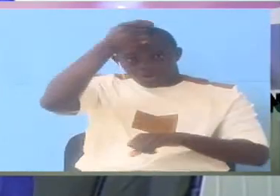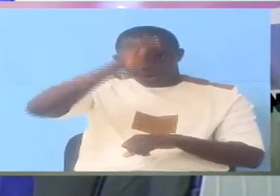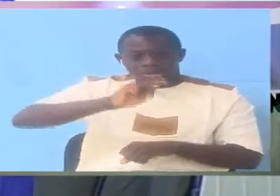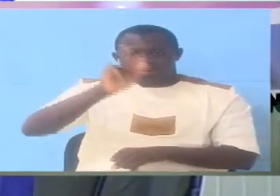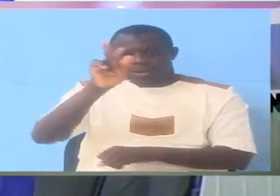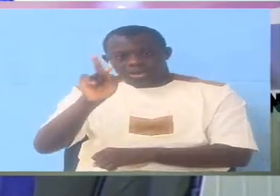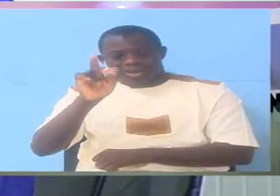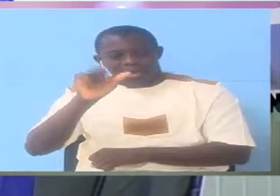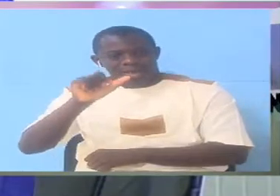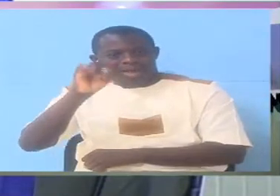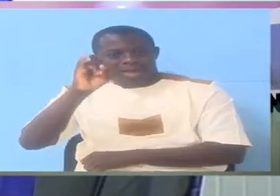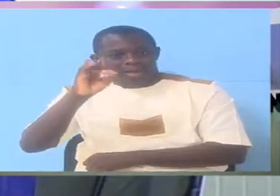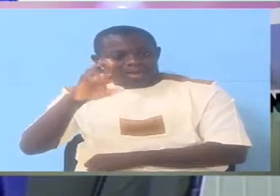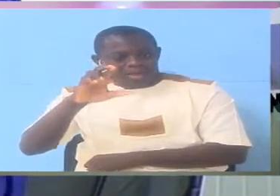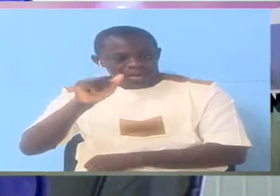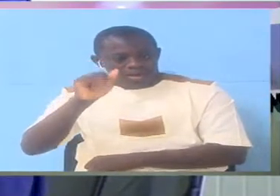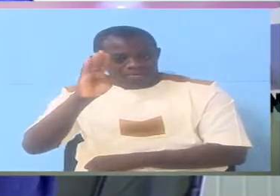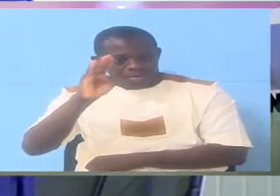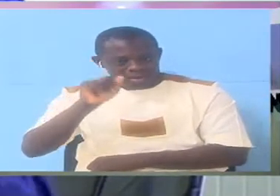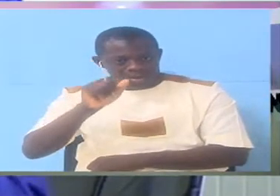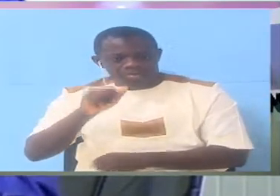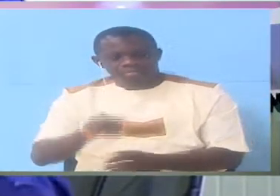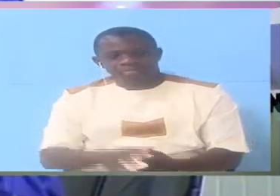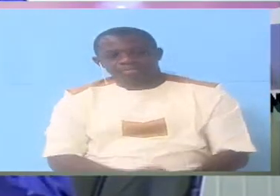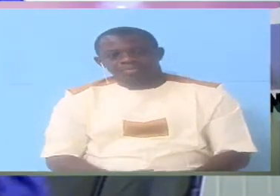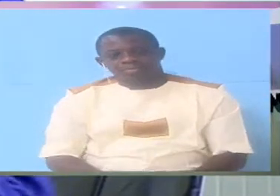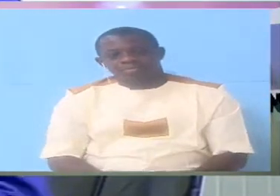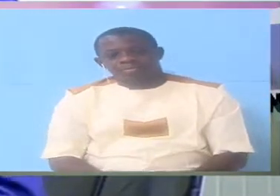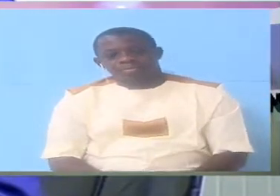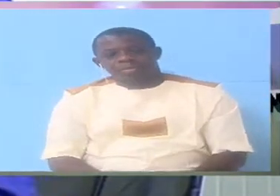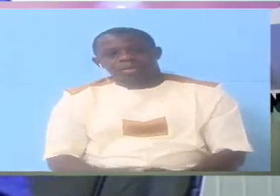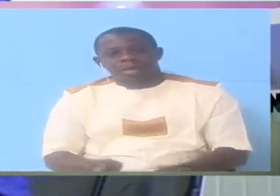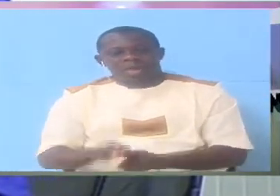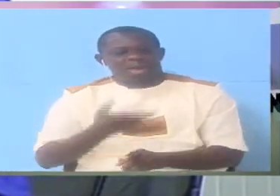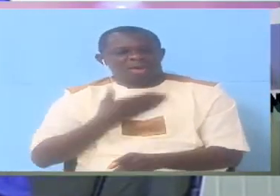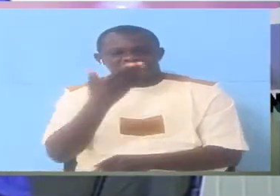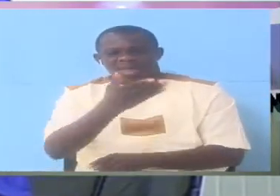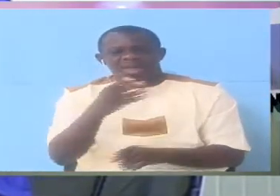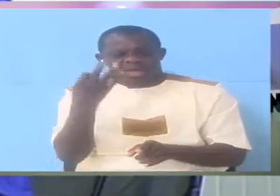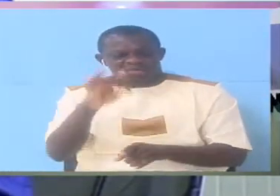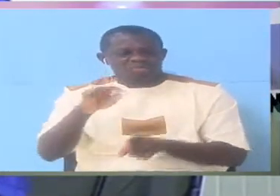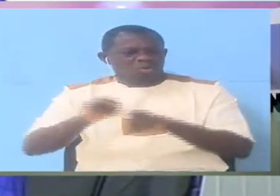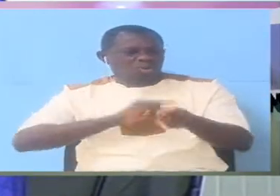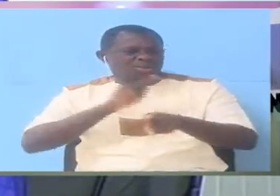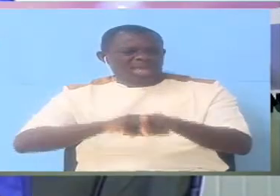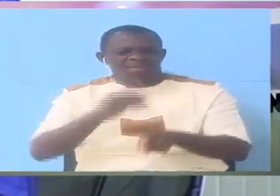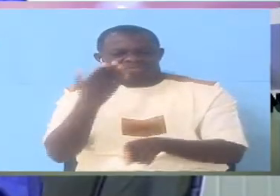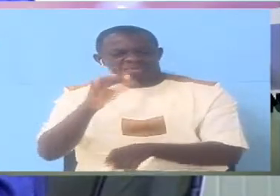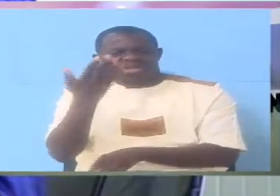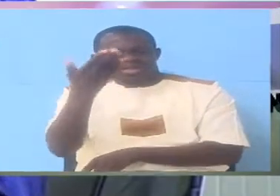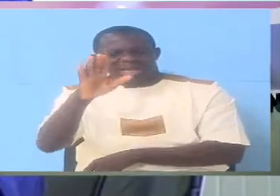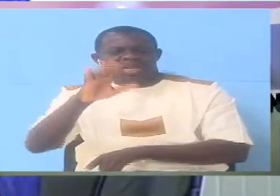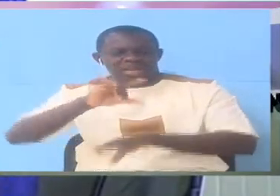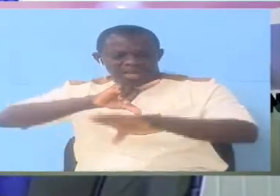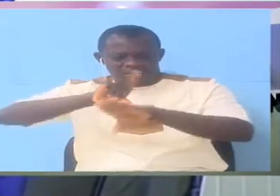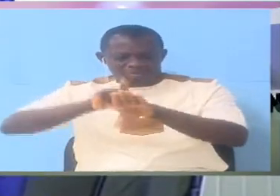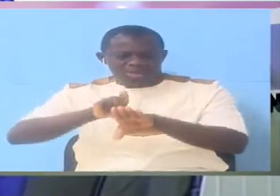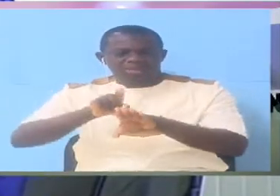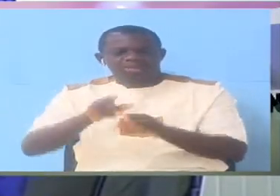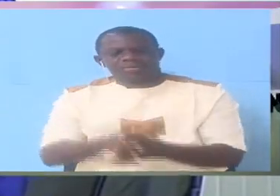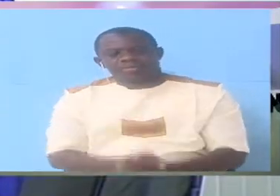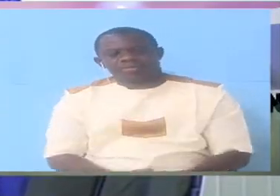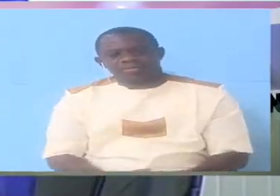Ibeje for around 9 meters, 10 minutes. They were there, well, if it's a long time, maybe 10 minutes, I can say. Yes, but between